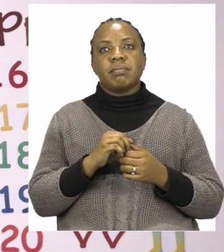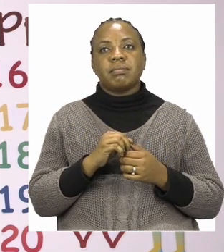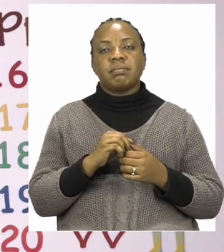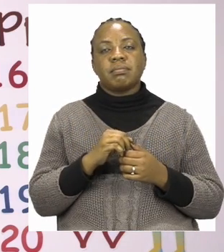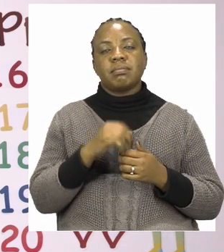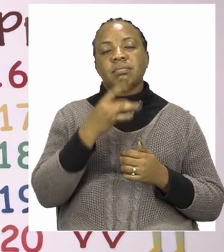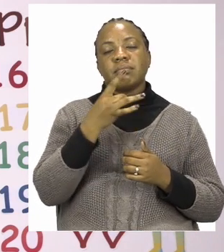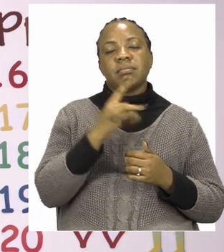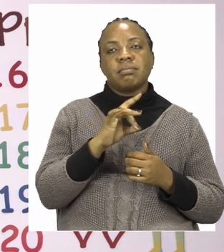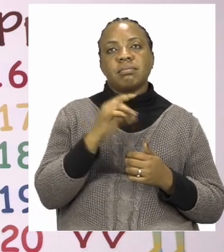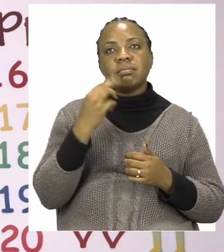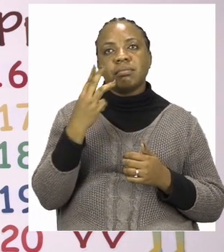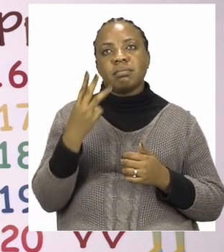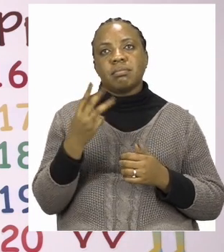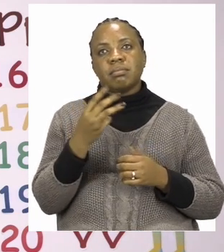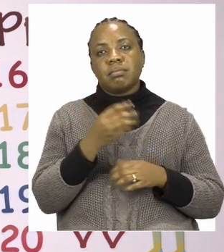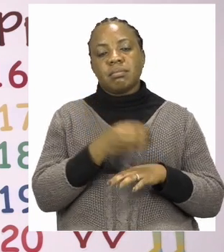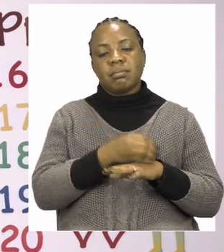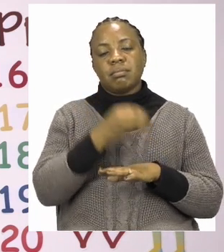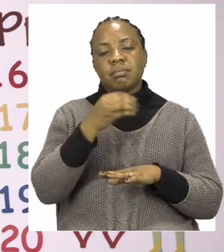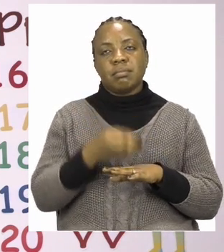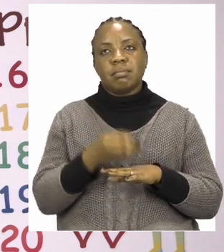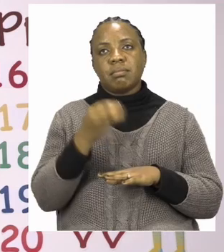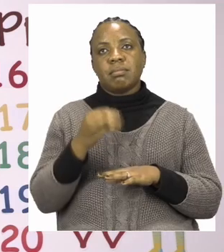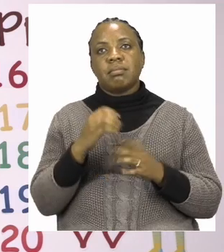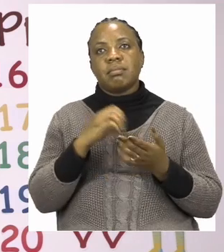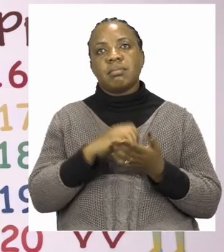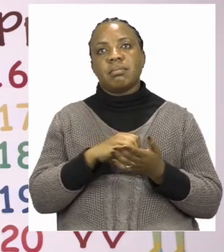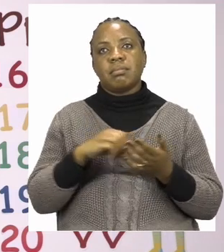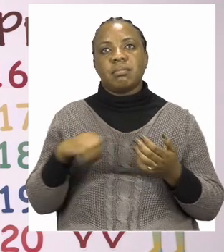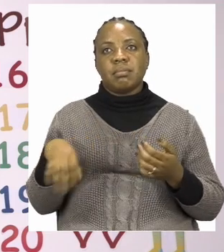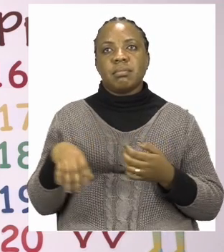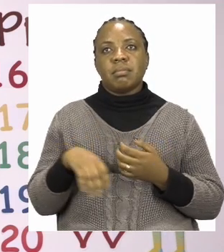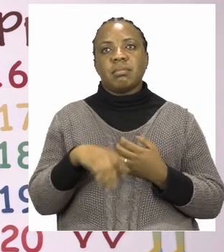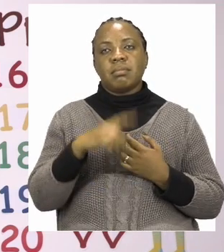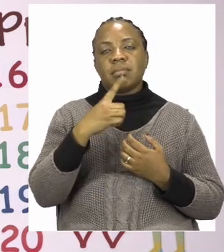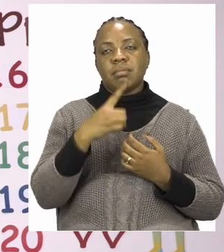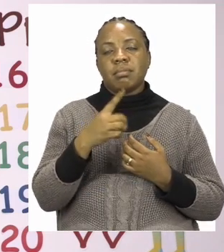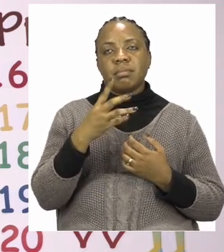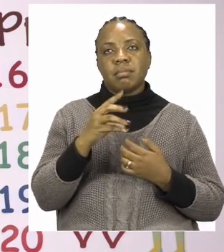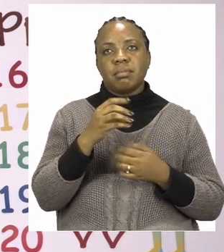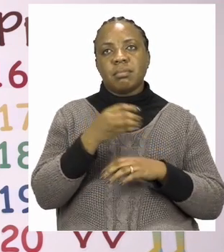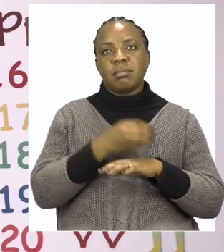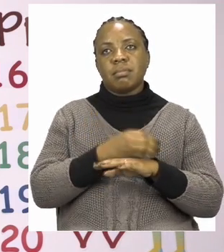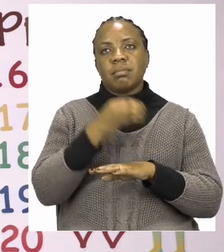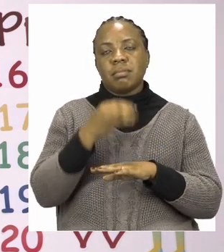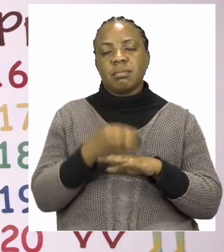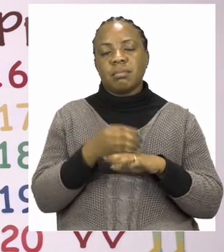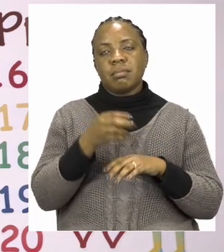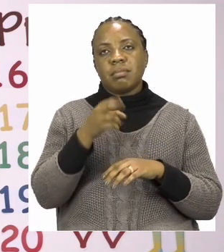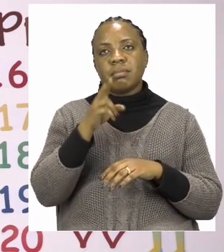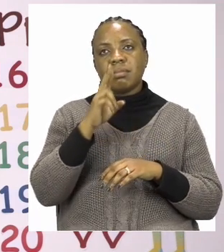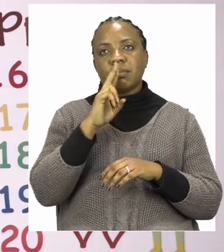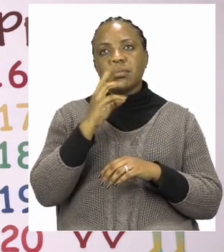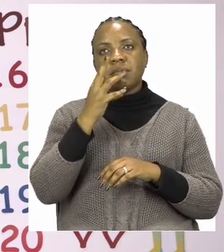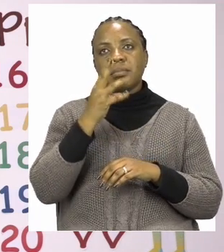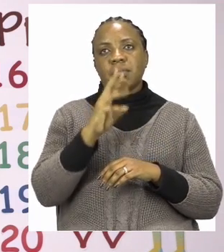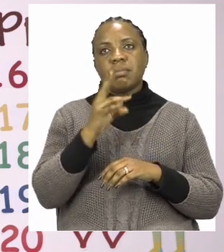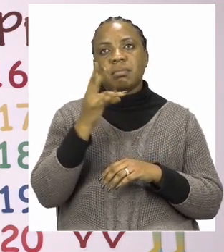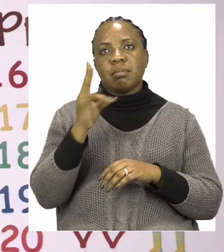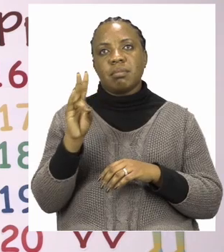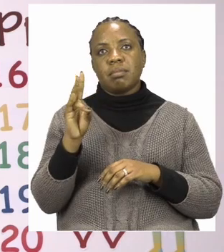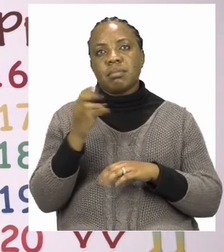83 bags bottles minus 16 bottles will give us